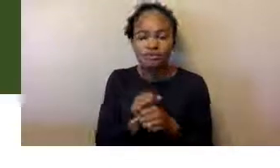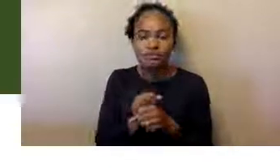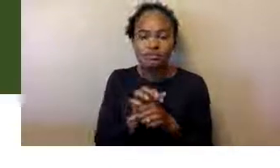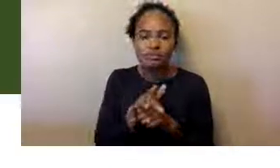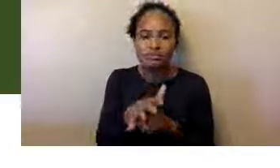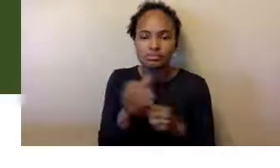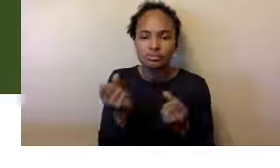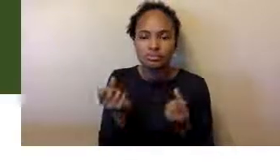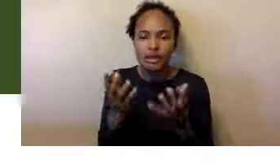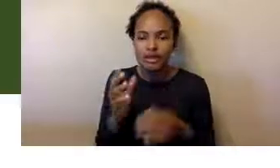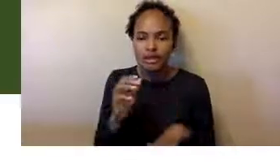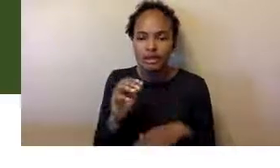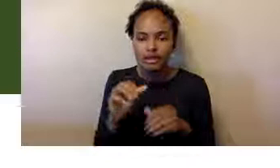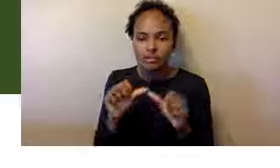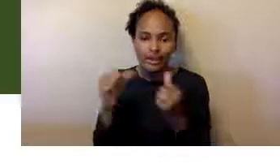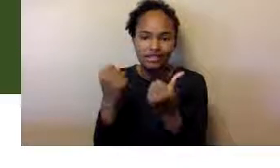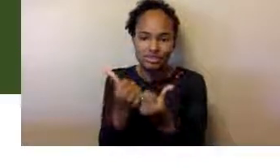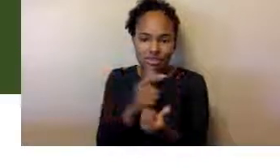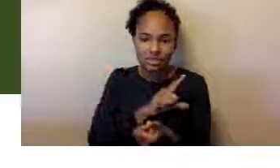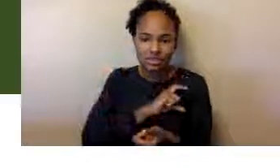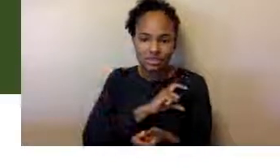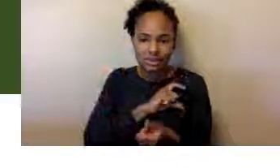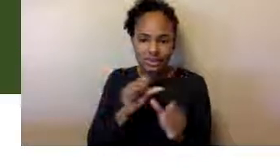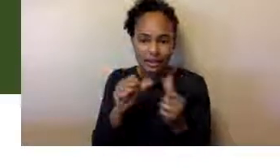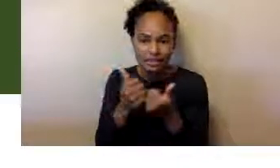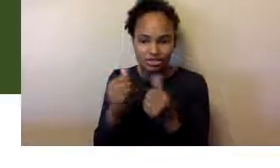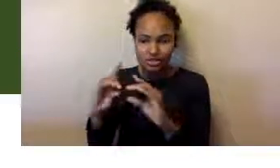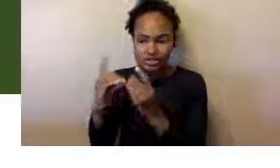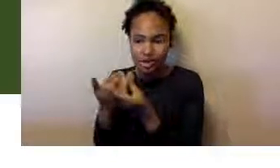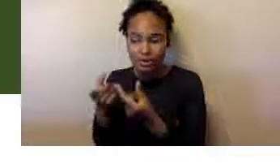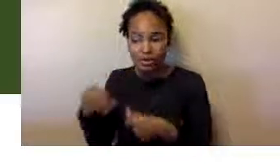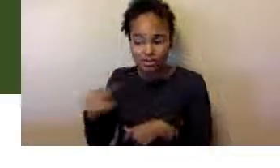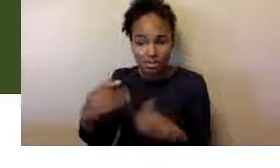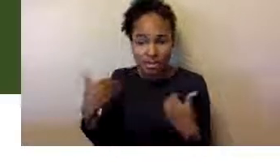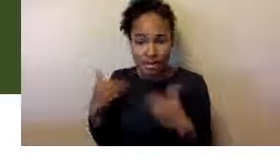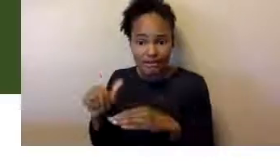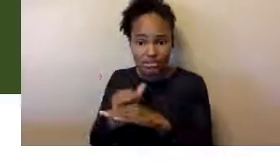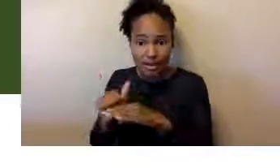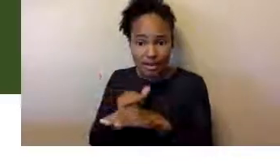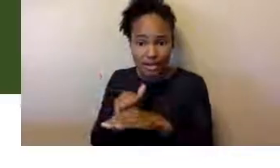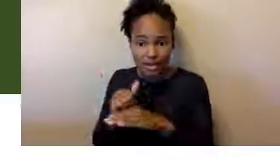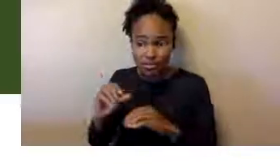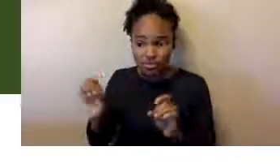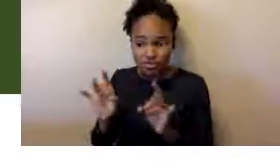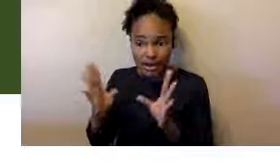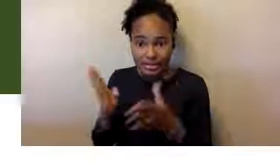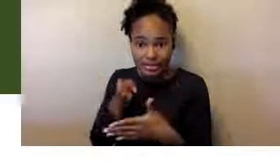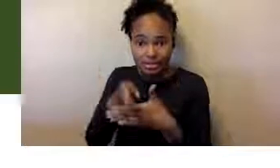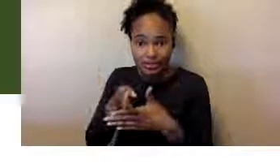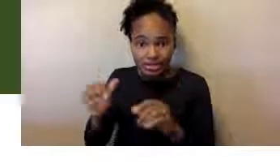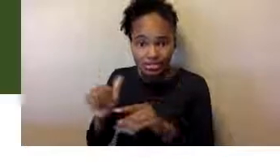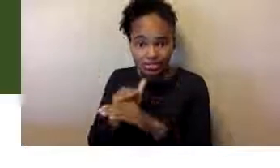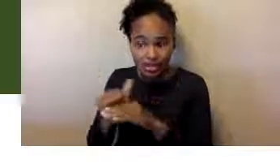law enforcement agencies, a number of police departments that do have training. They do have crisis intervention training. The training